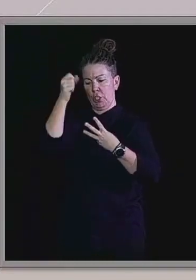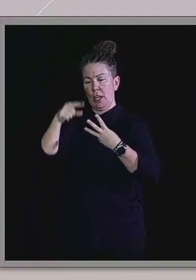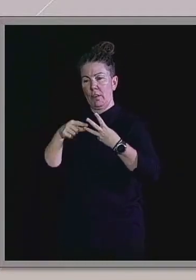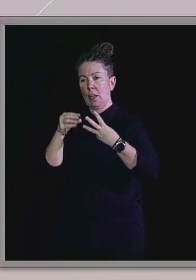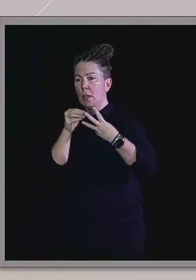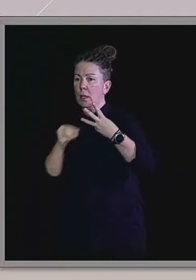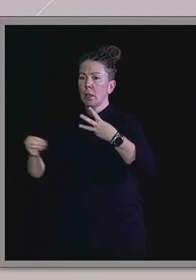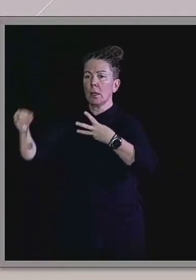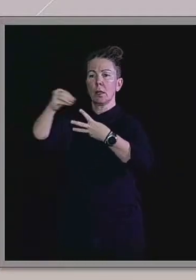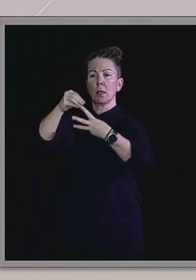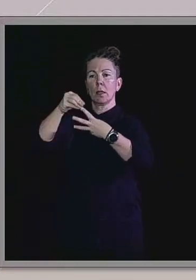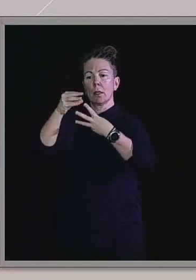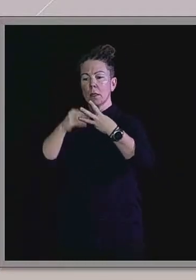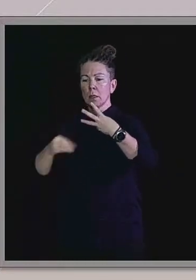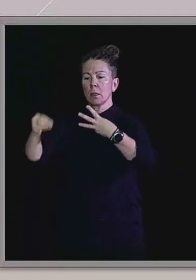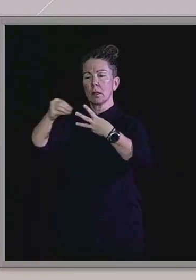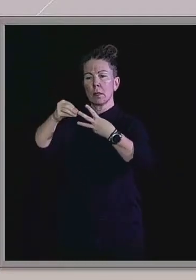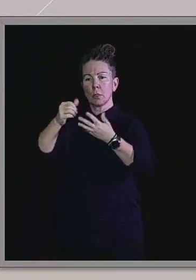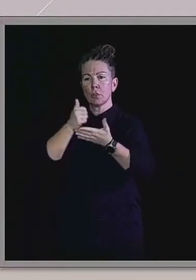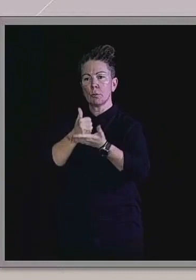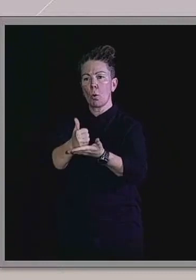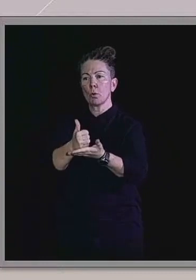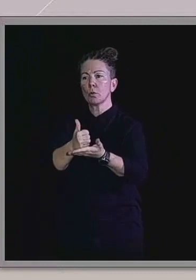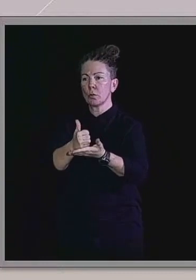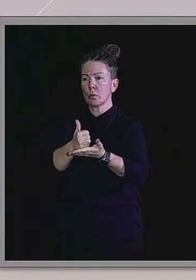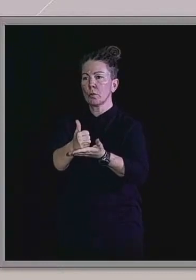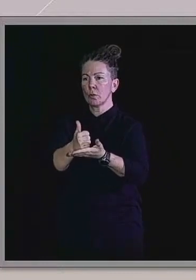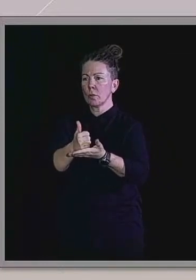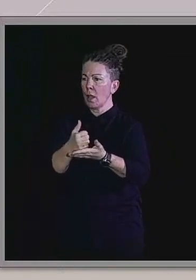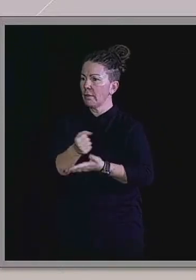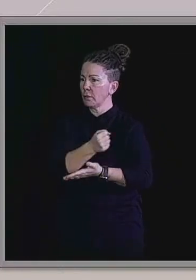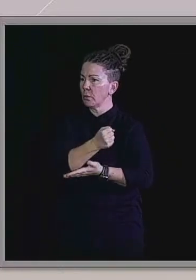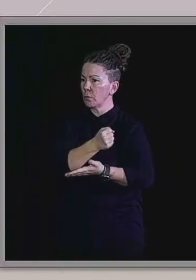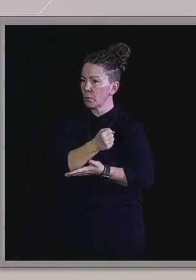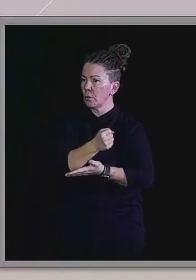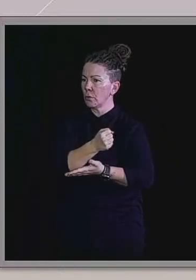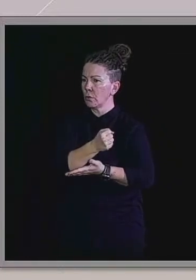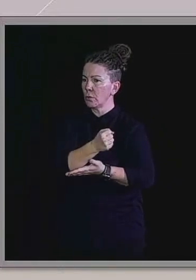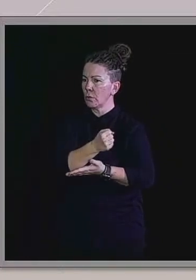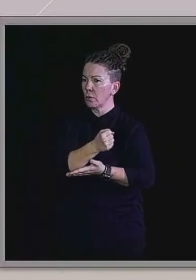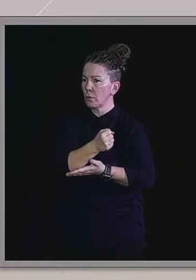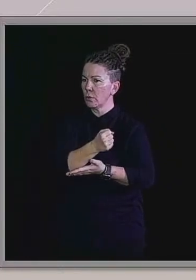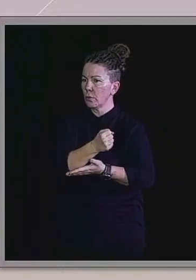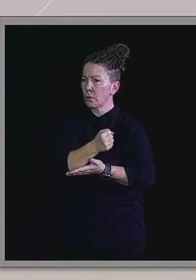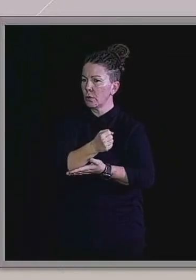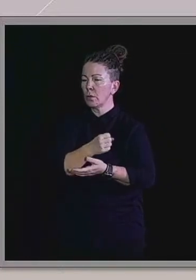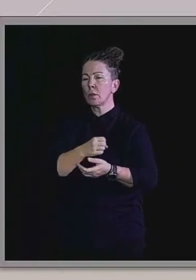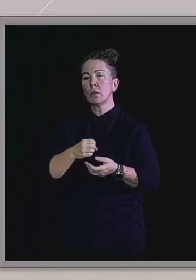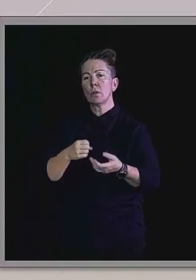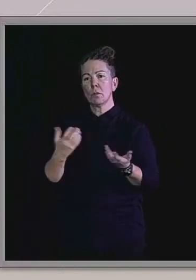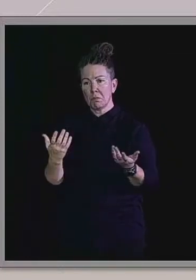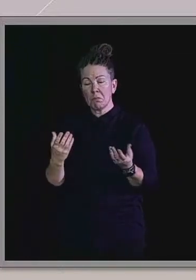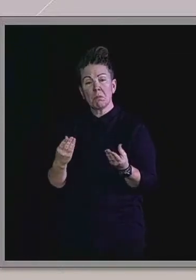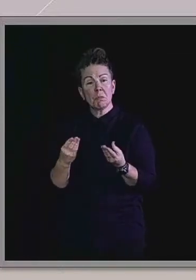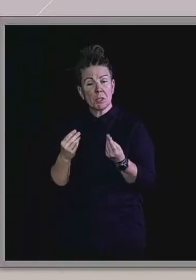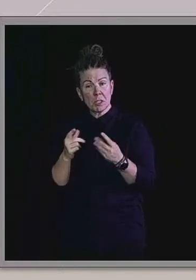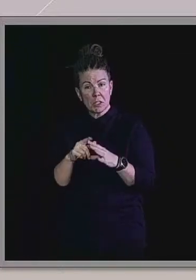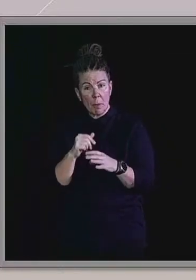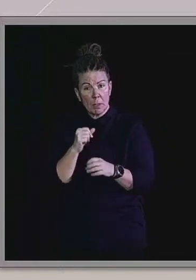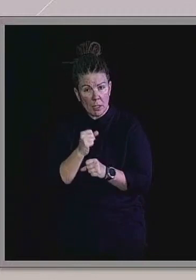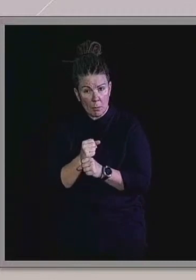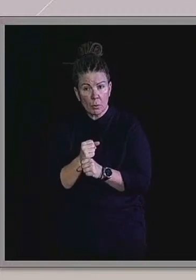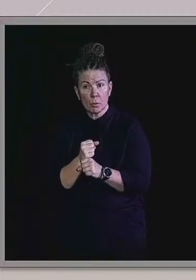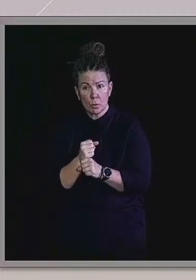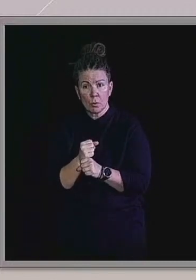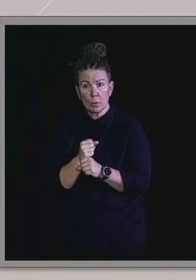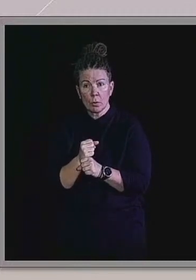both community and the culture portfolios. Mm-hmm. In some cases as well, and some of the people in the